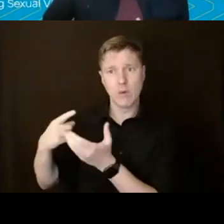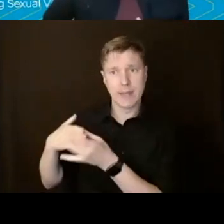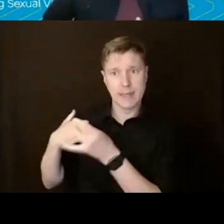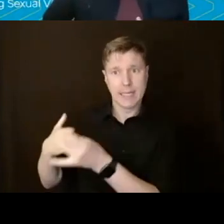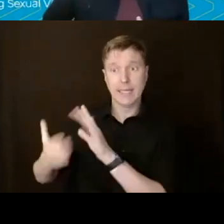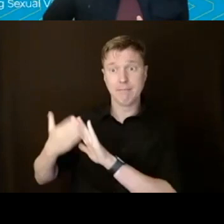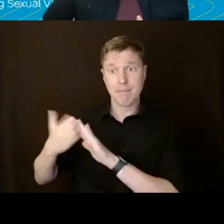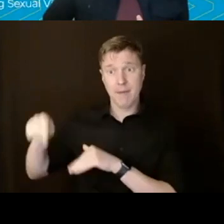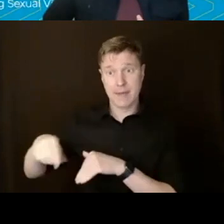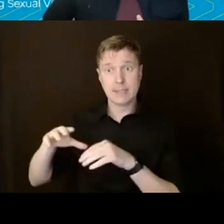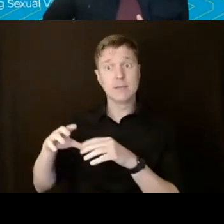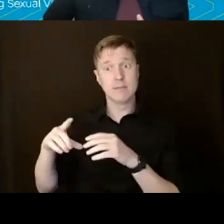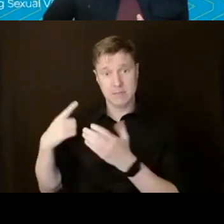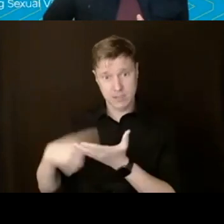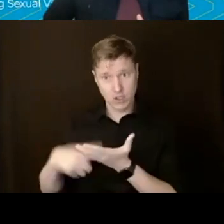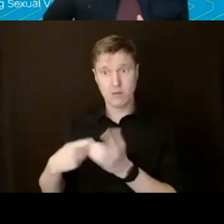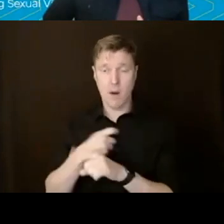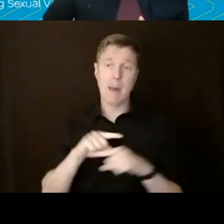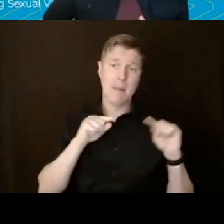talk about moving from pain to power.